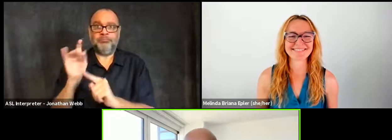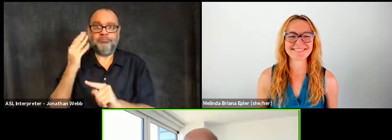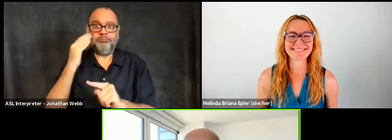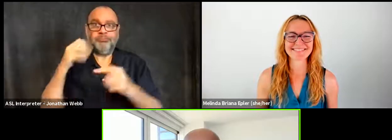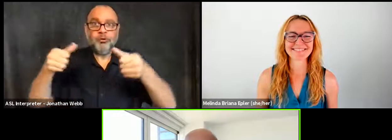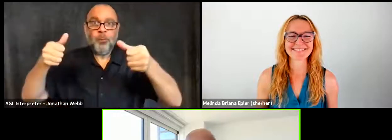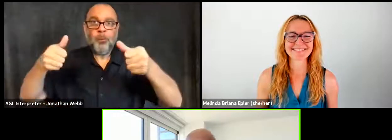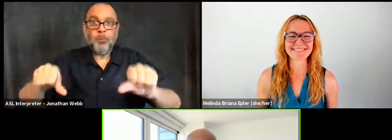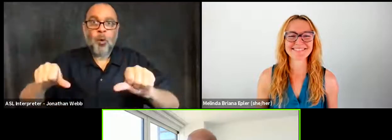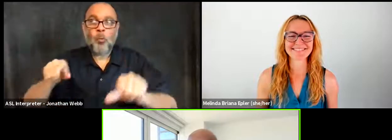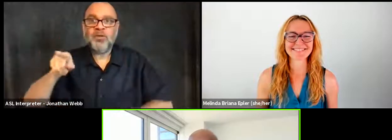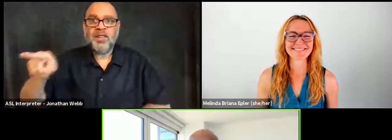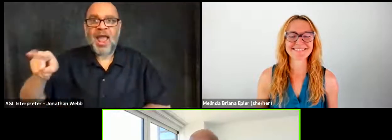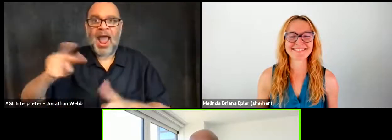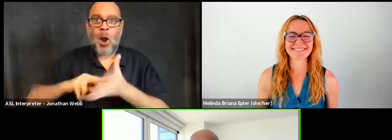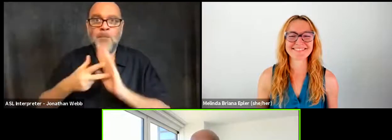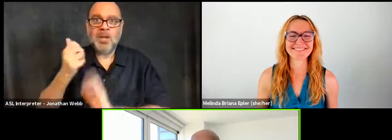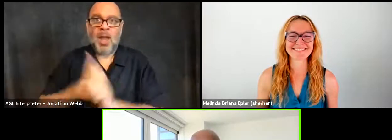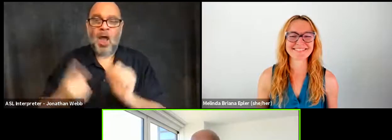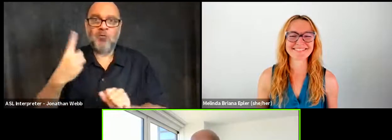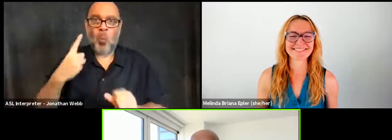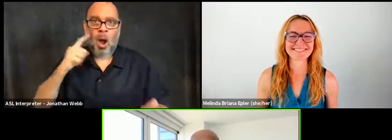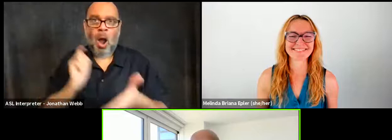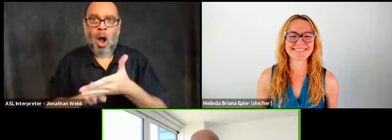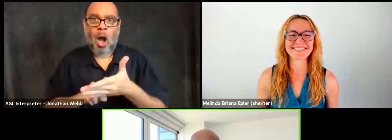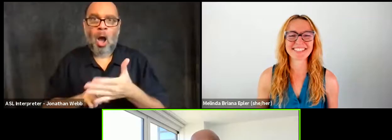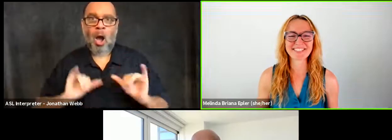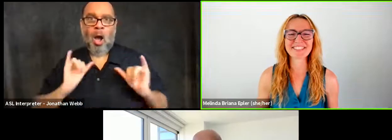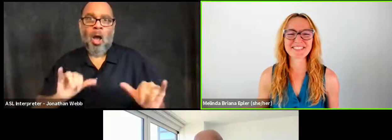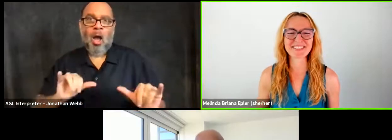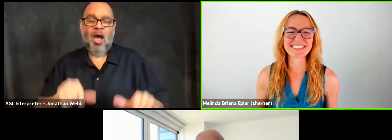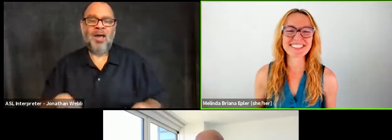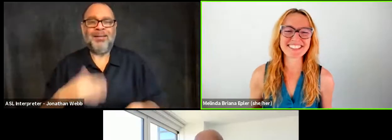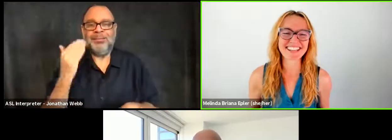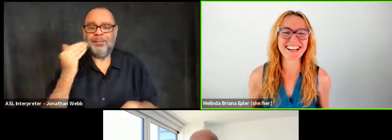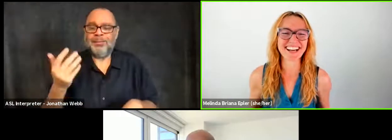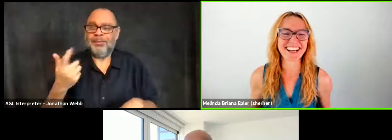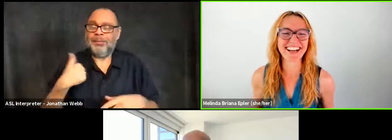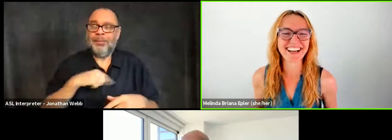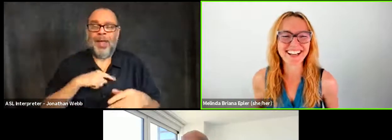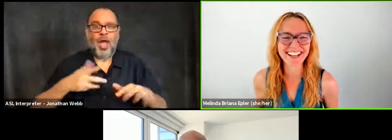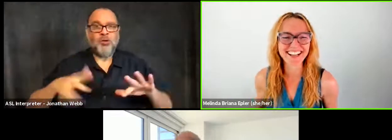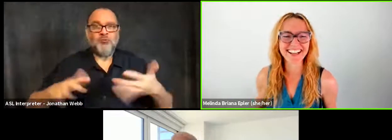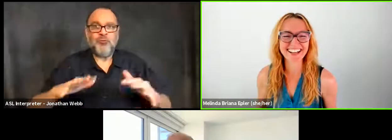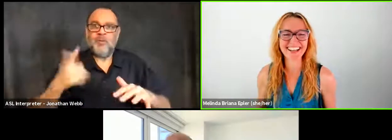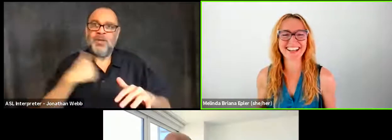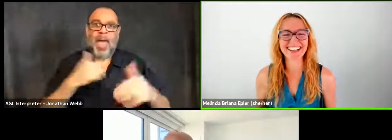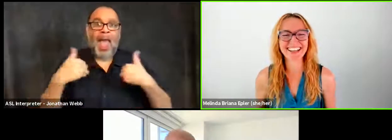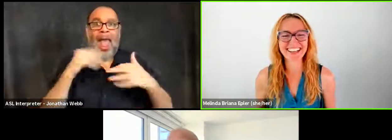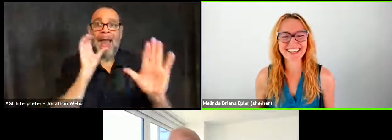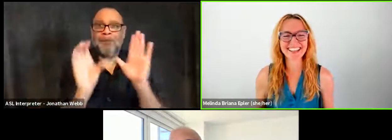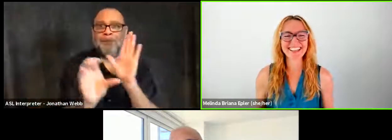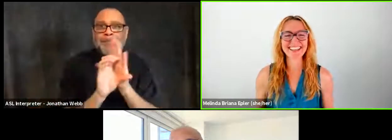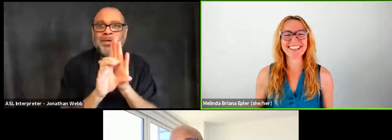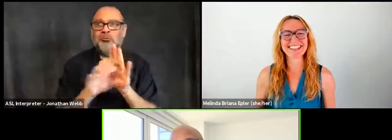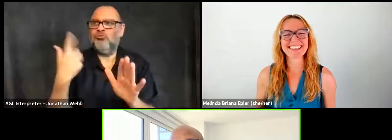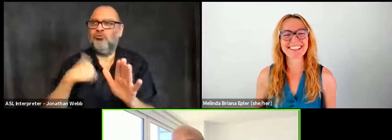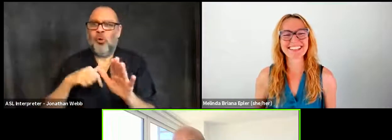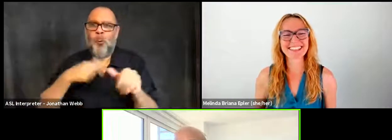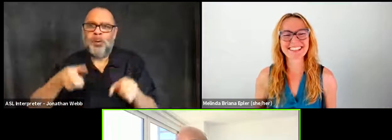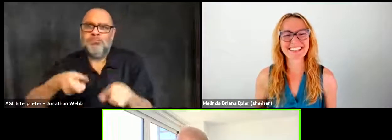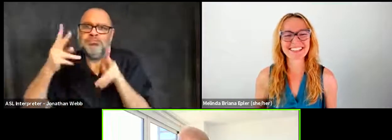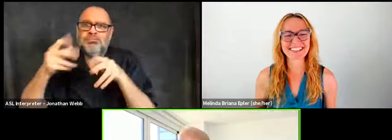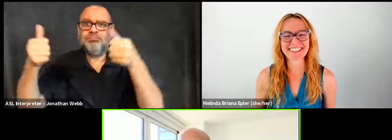picture on a bookshelf, and I was nervous. And he was so nervous. Okay. And